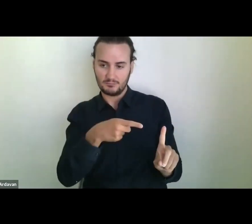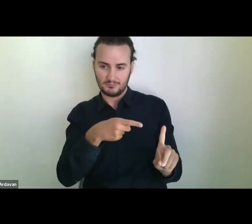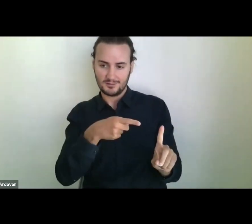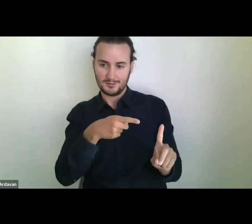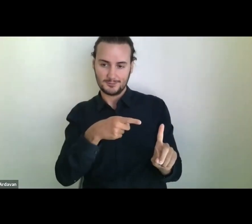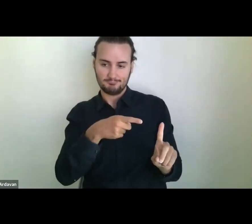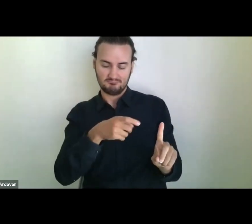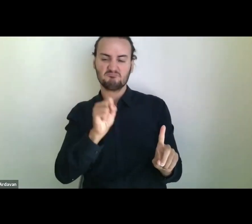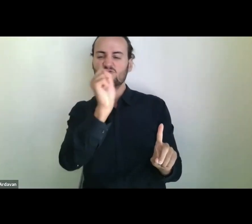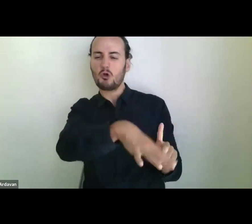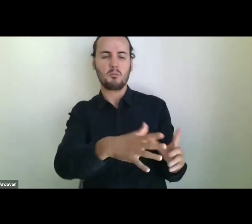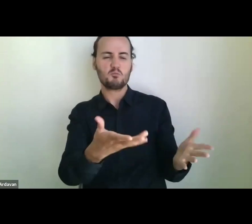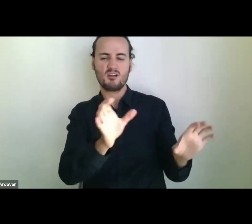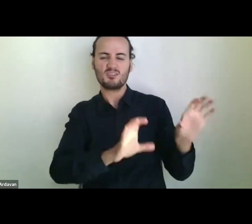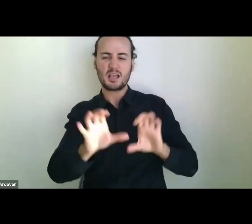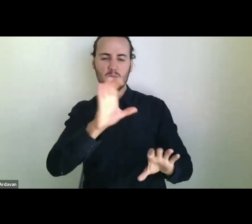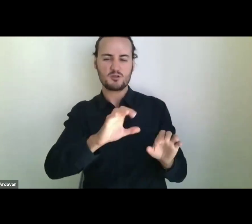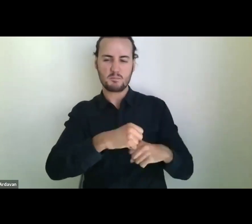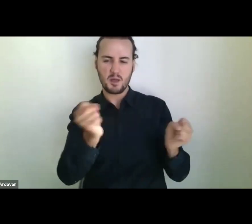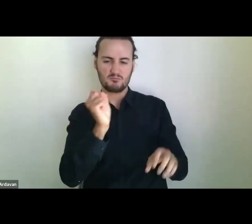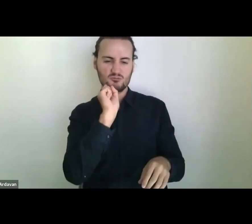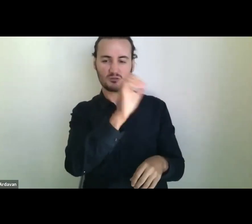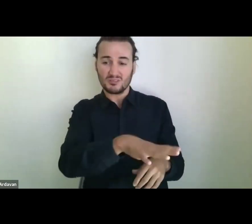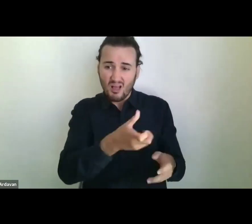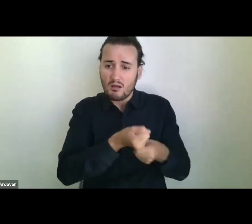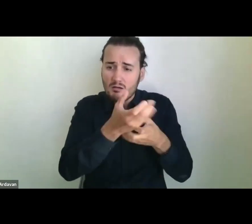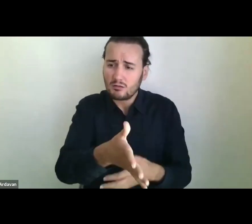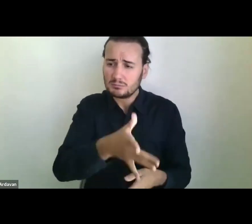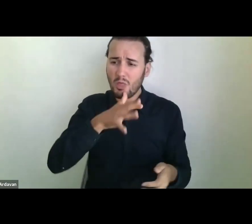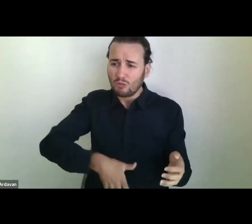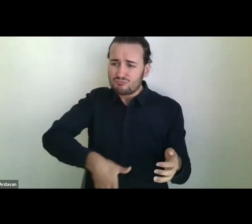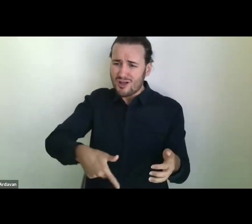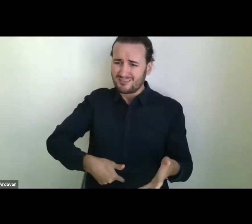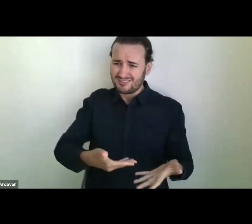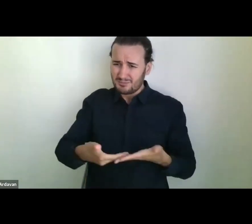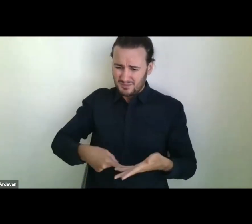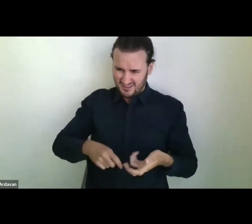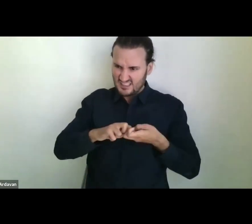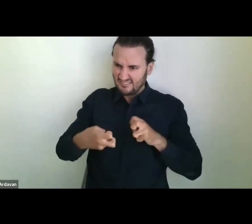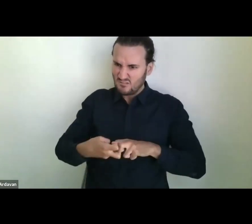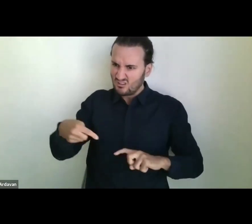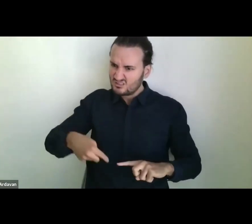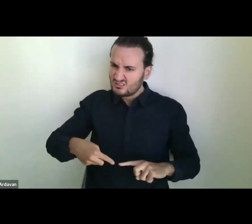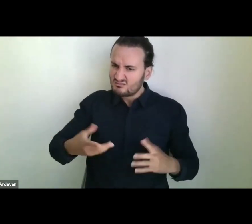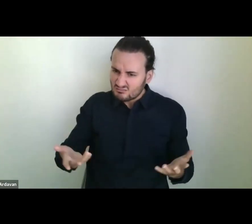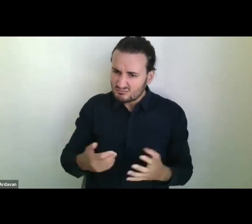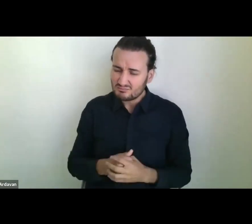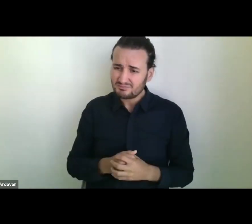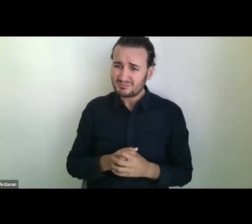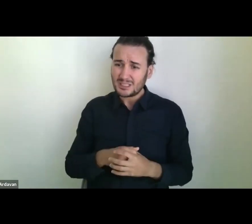phosphorus on pregnant mothers, producing birth defects and deformity. I have a serious question for disabled people in the